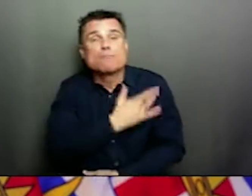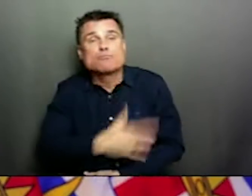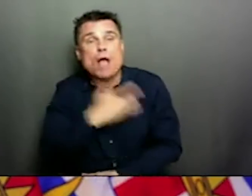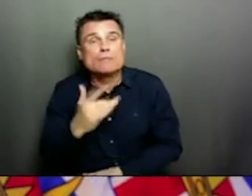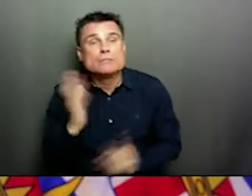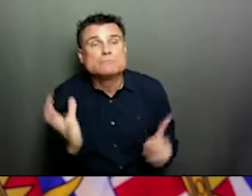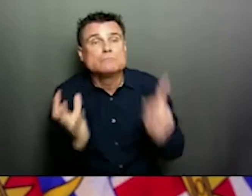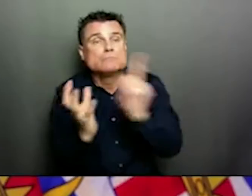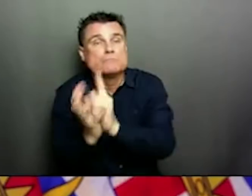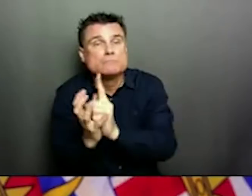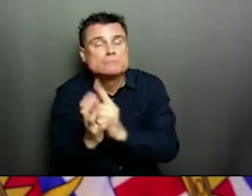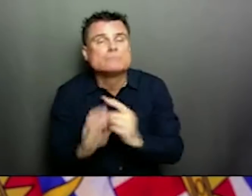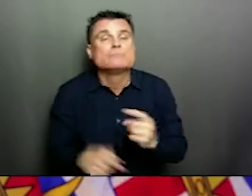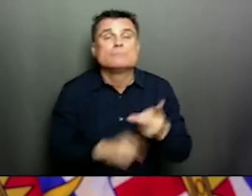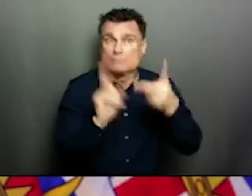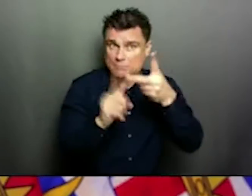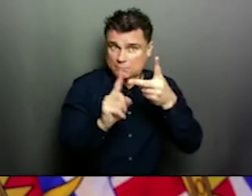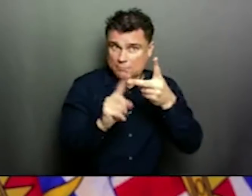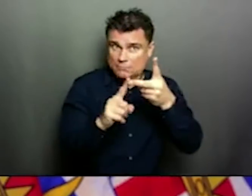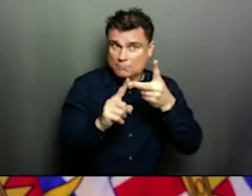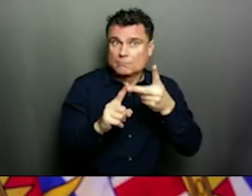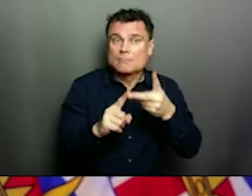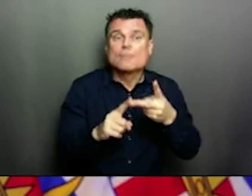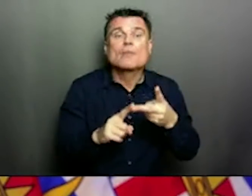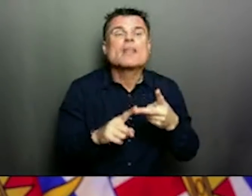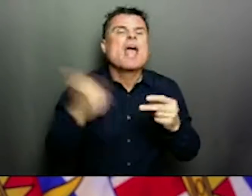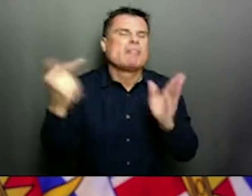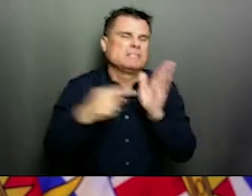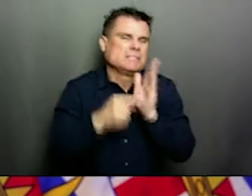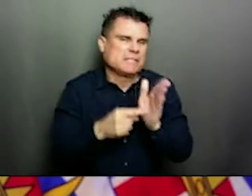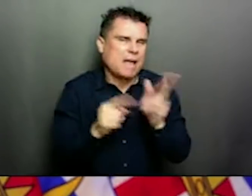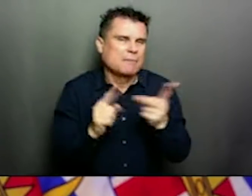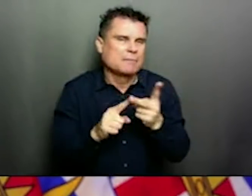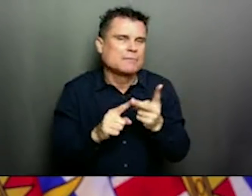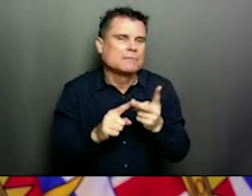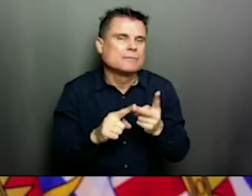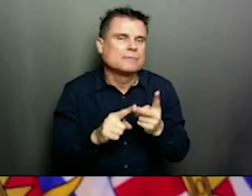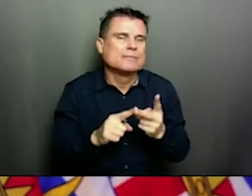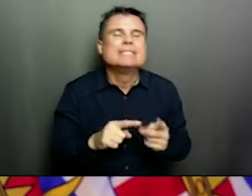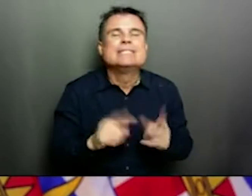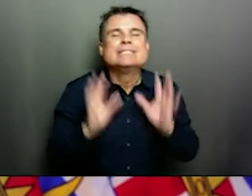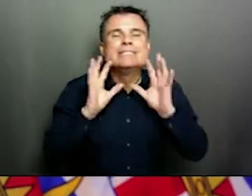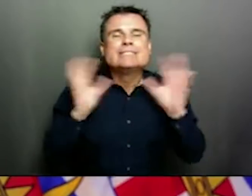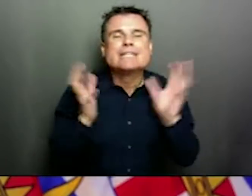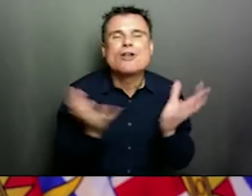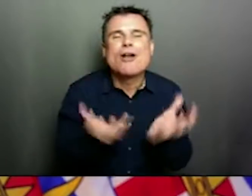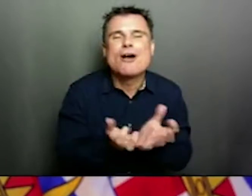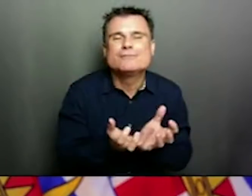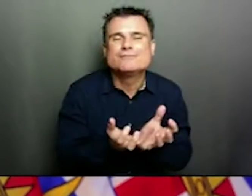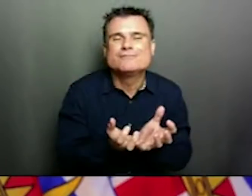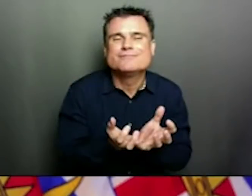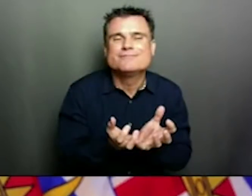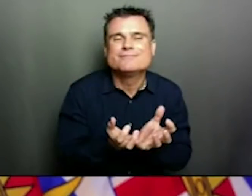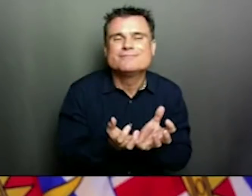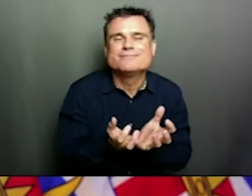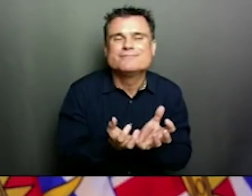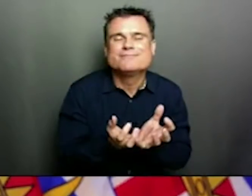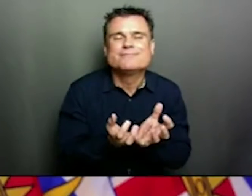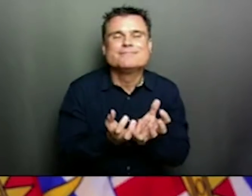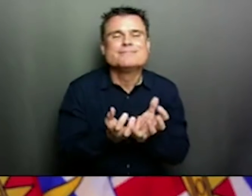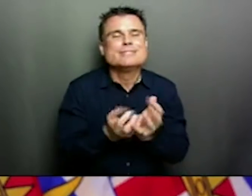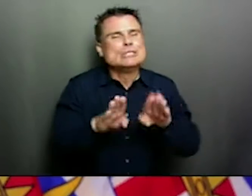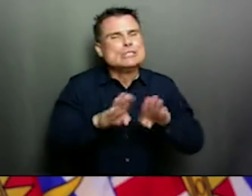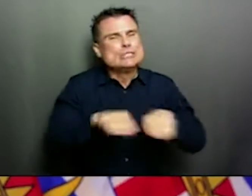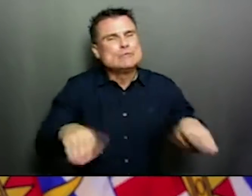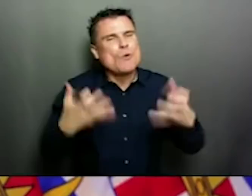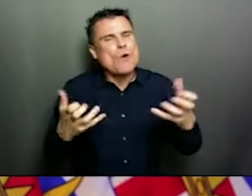there around Santa Claus visiting? And I'm sure you've heard from a lot of kids around that as well. Yeah, and I think you're absolutely